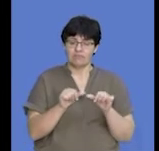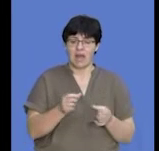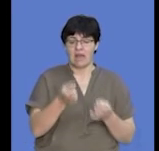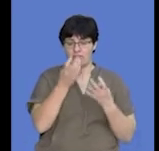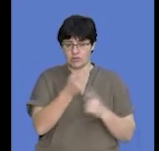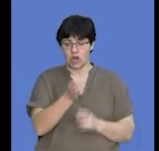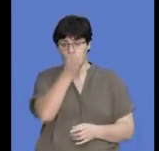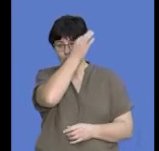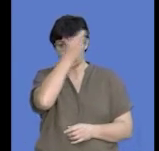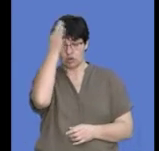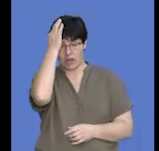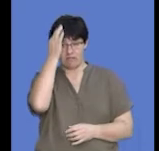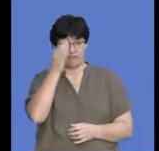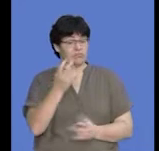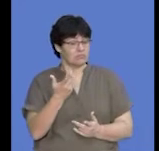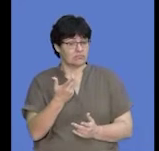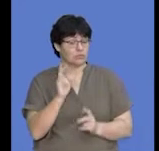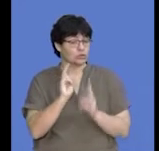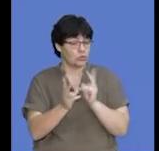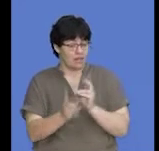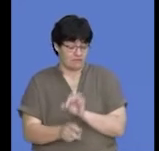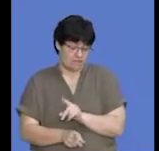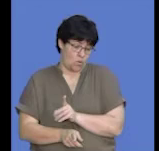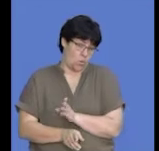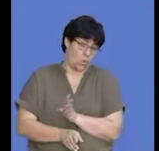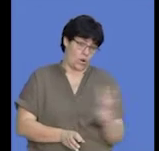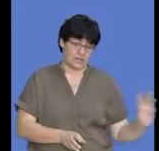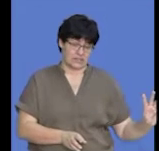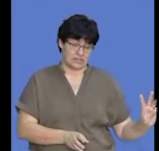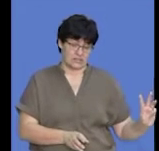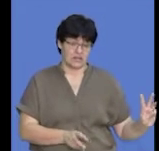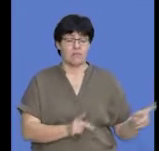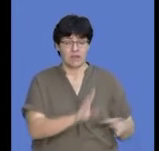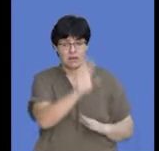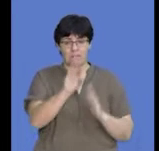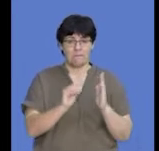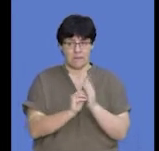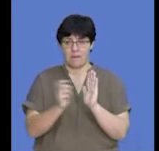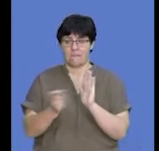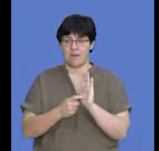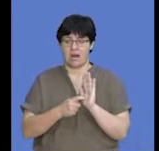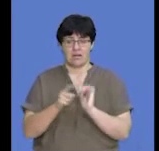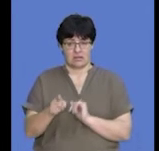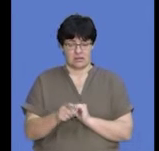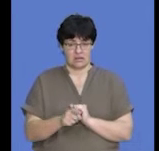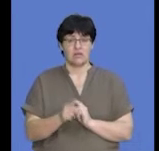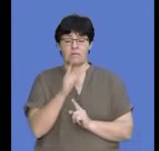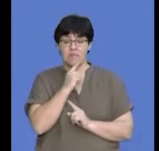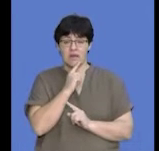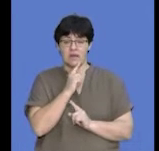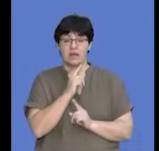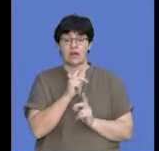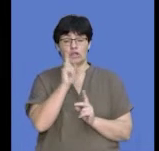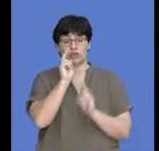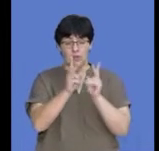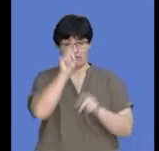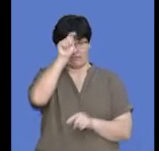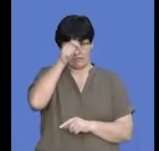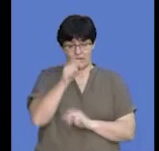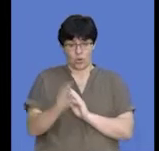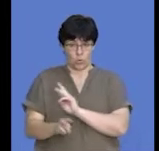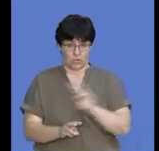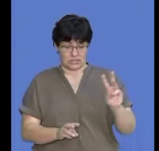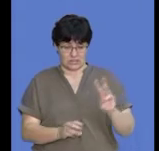information, 12 minutes westwards. And when we go there, we insert that for a mark. Note the units of measurement are included.